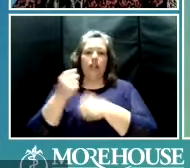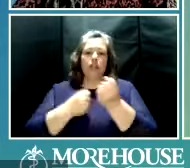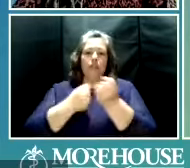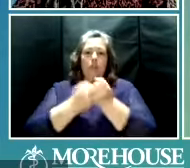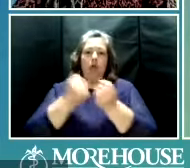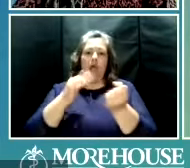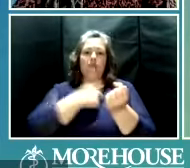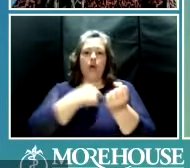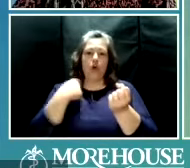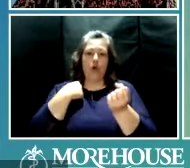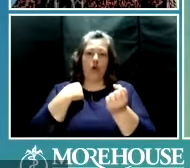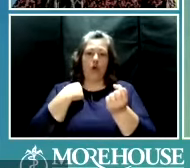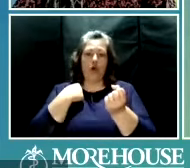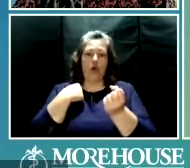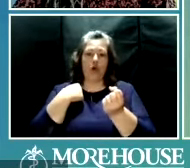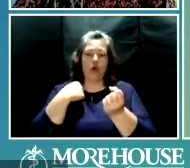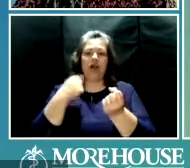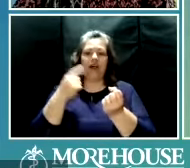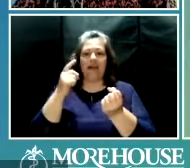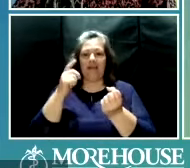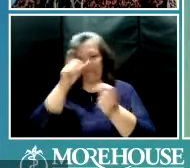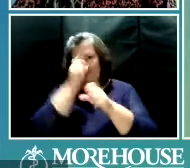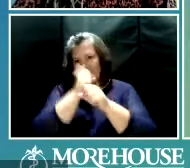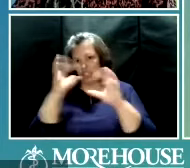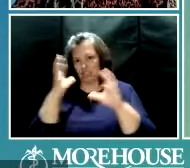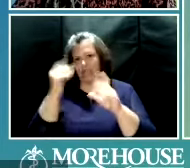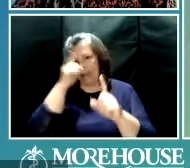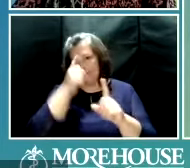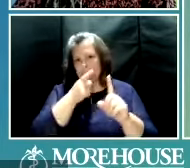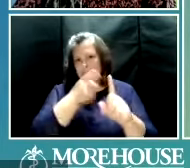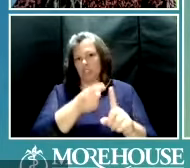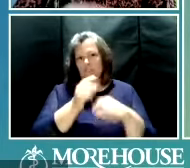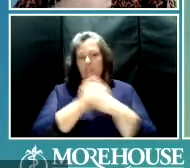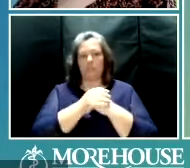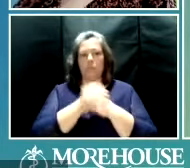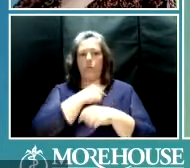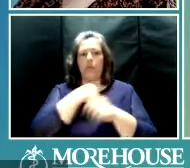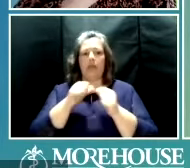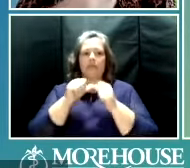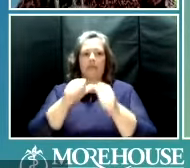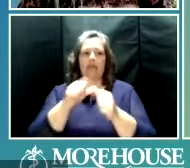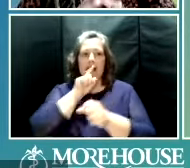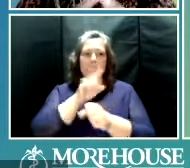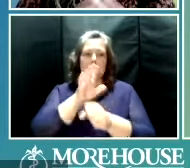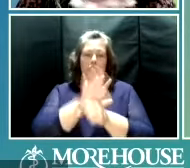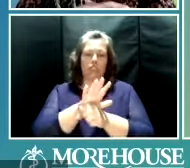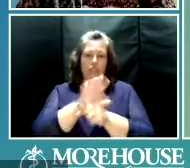of our combined vision and mission. SHLI remains committed to